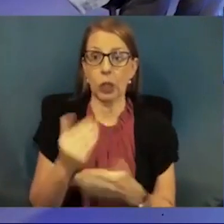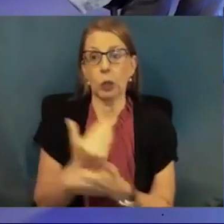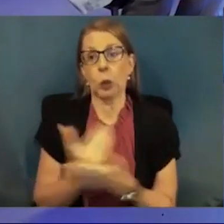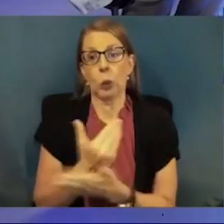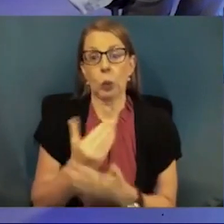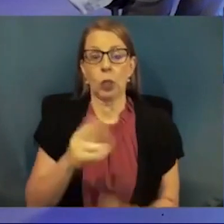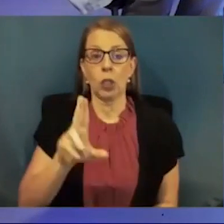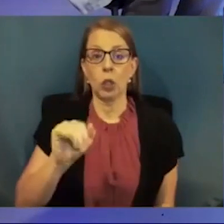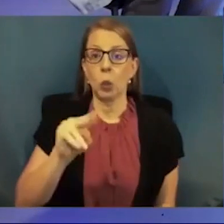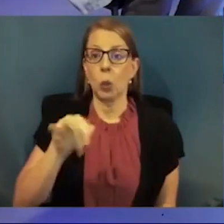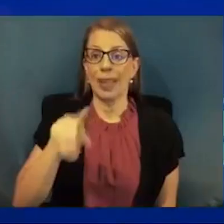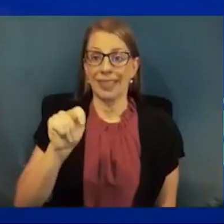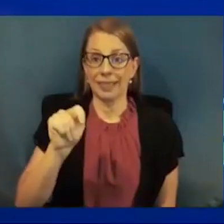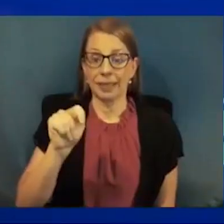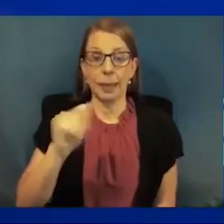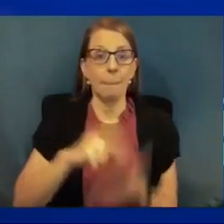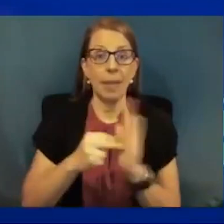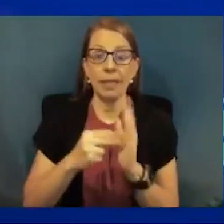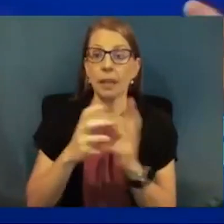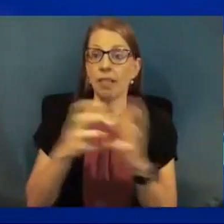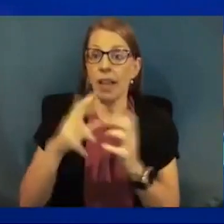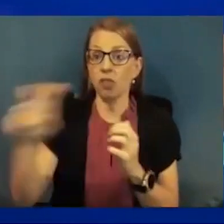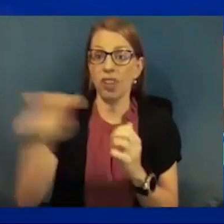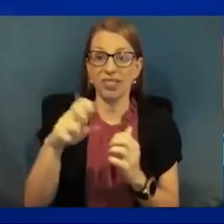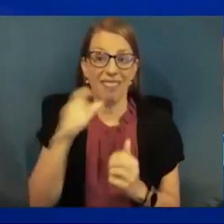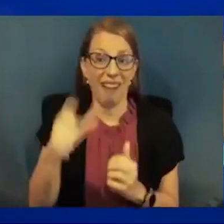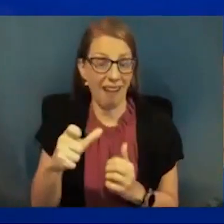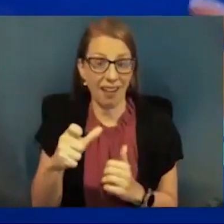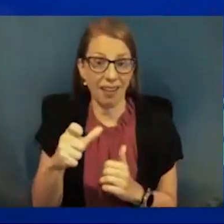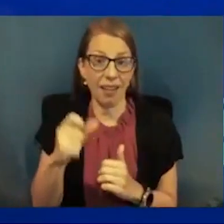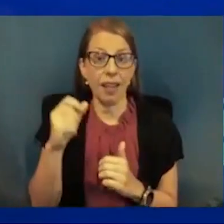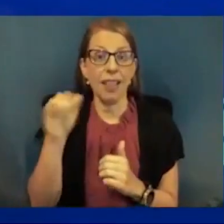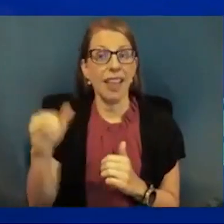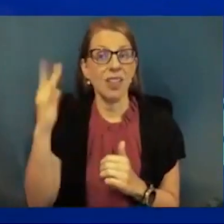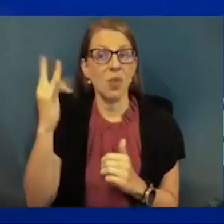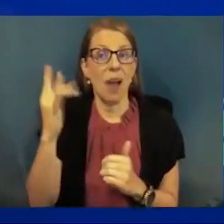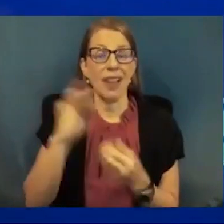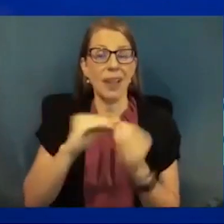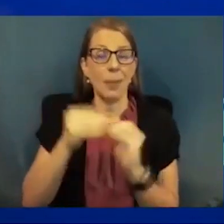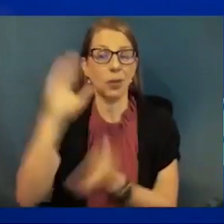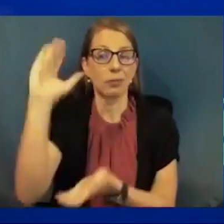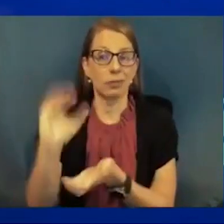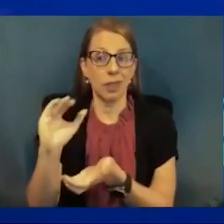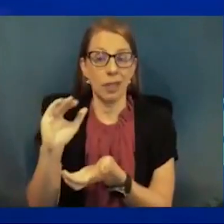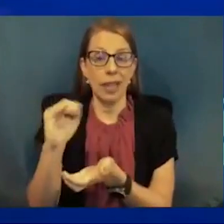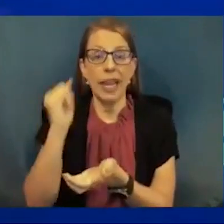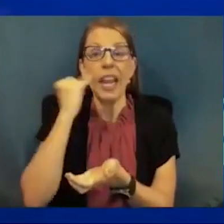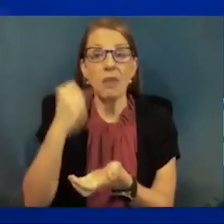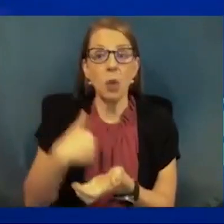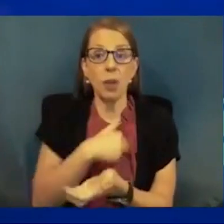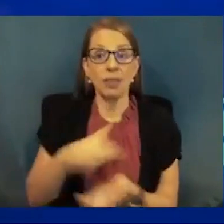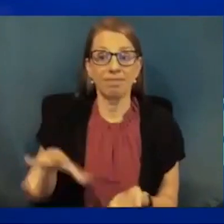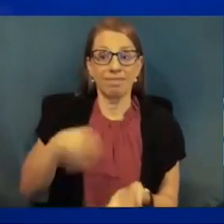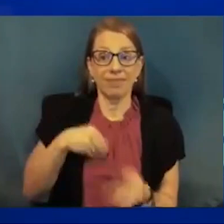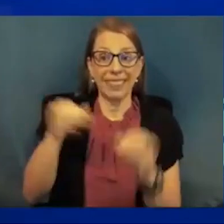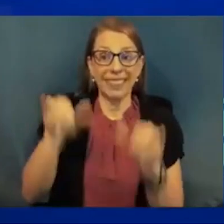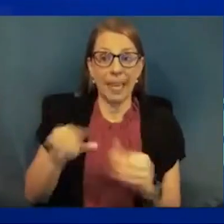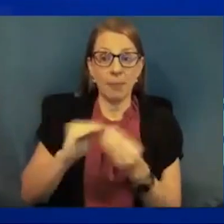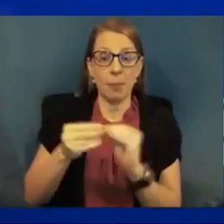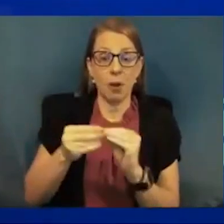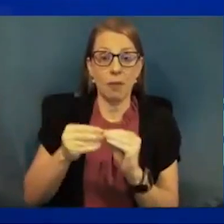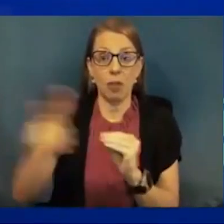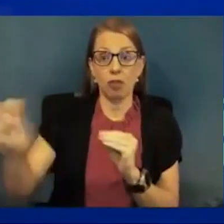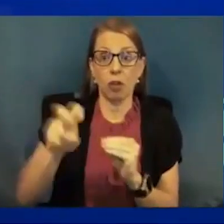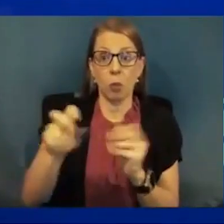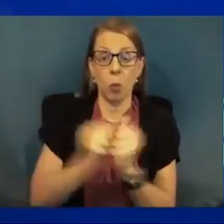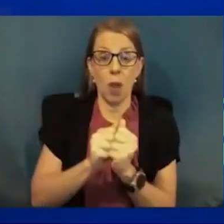aren't getting a lot of transfers of COVID in, and that's partly why our numbers are down. Had we been taking the same number of transfers in with the same length of stay as we